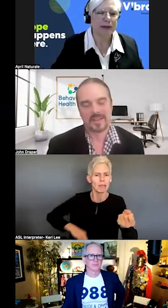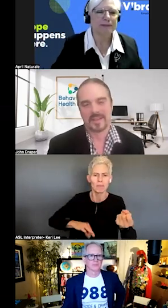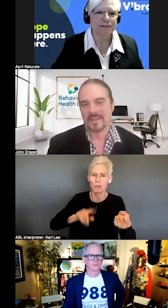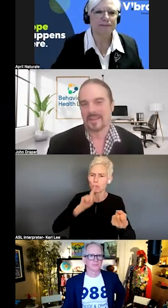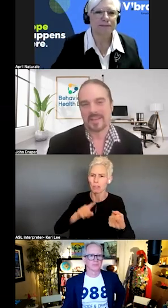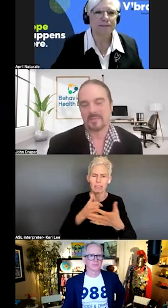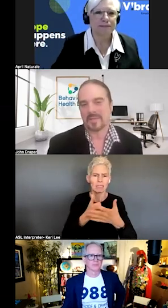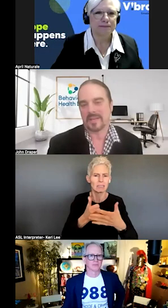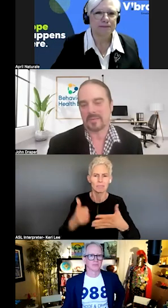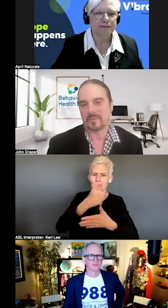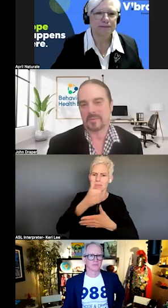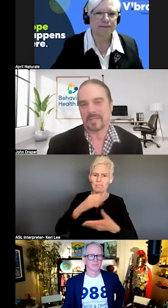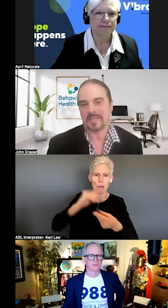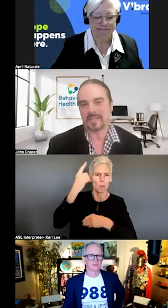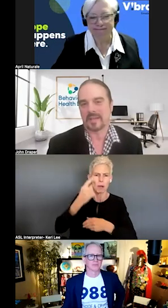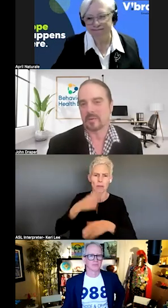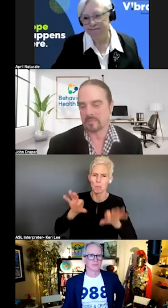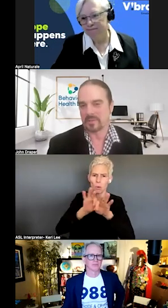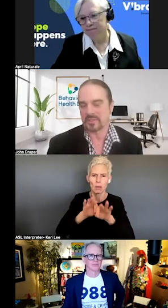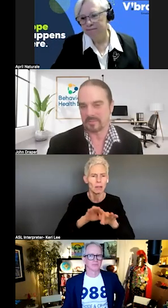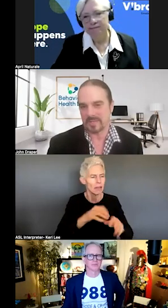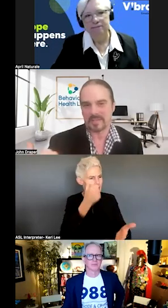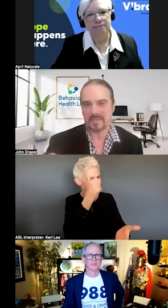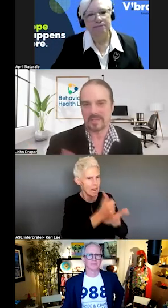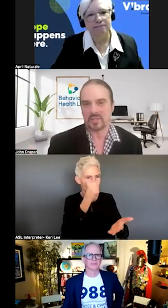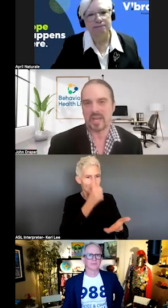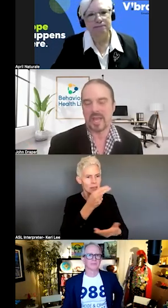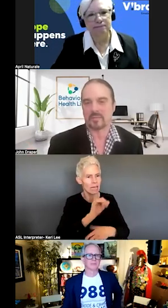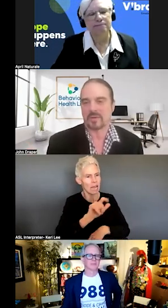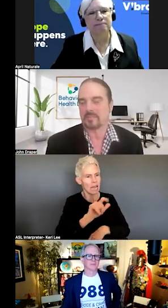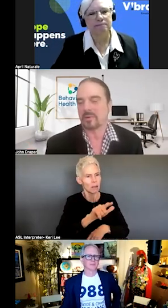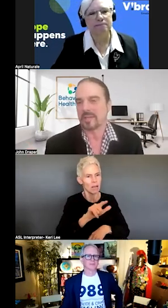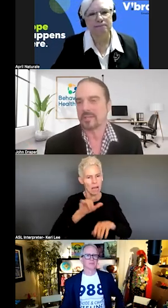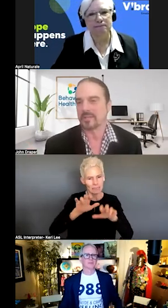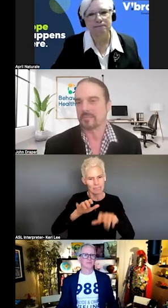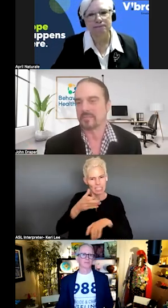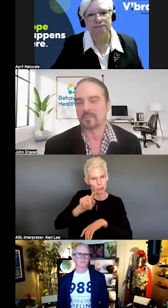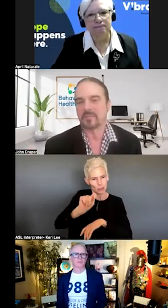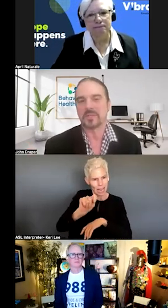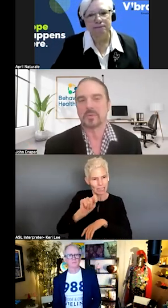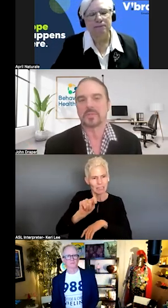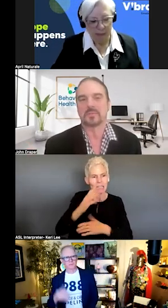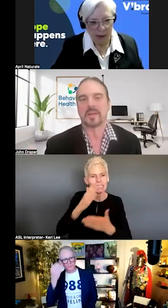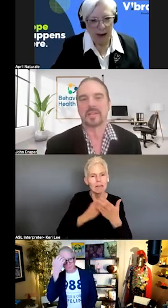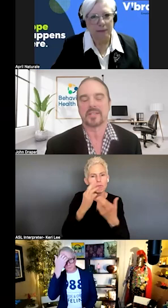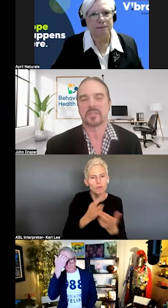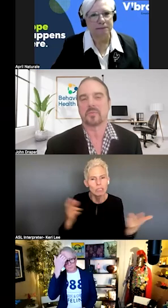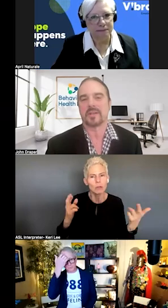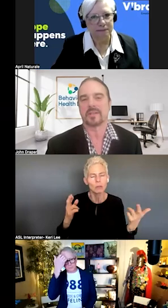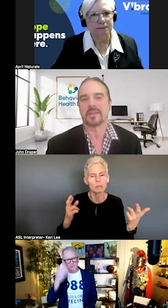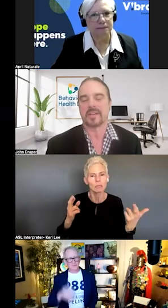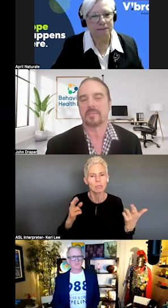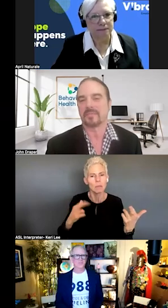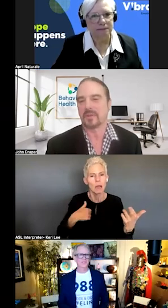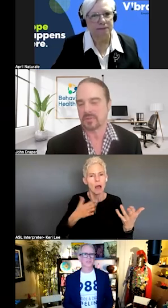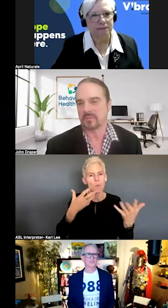roof. Amen, April. And I know we're going to put some in the chat. We're going to be putting in some resources, but I just want